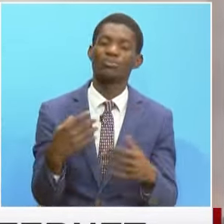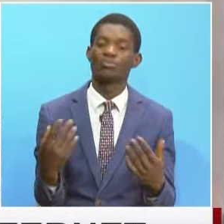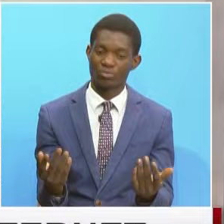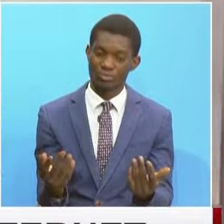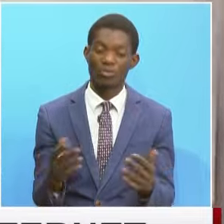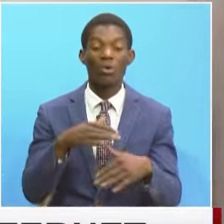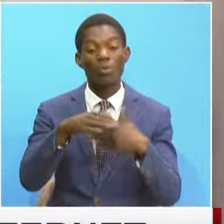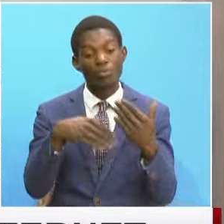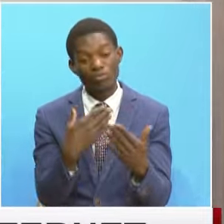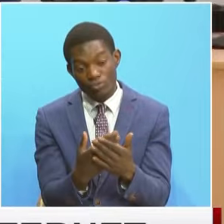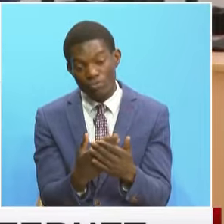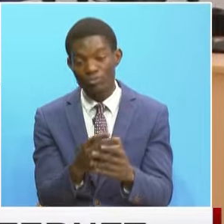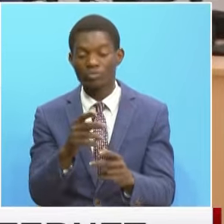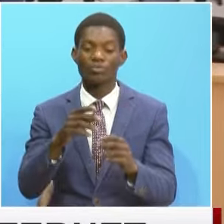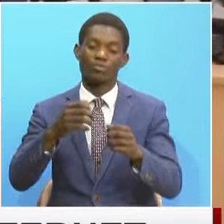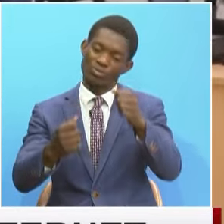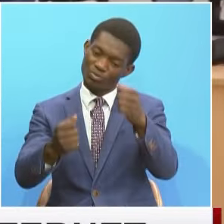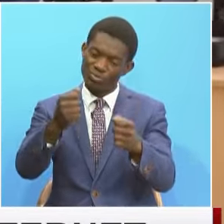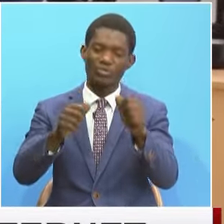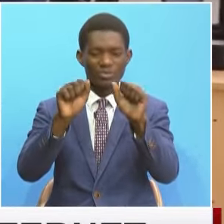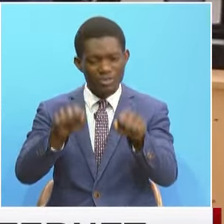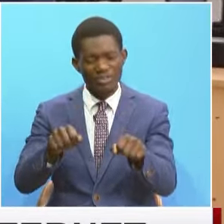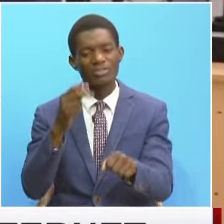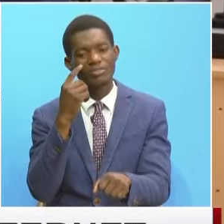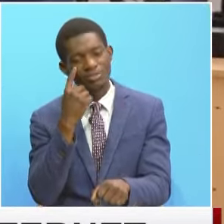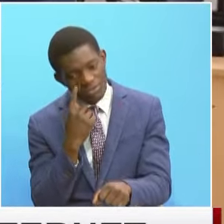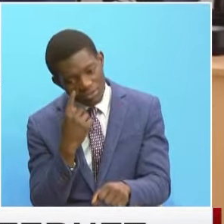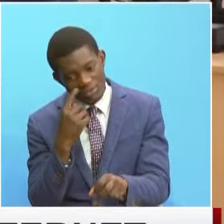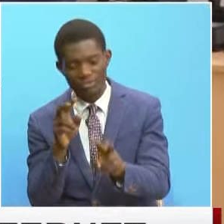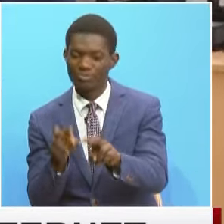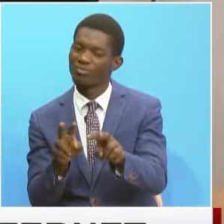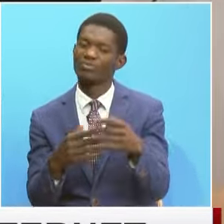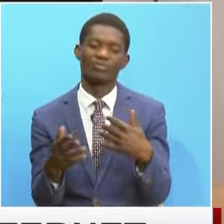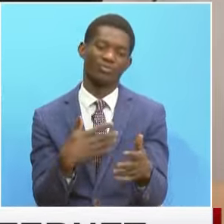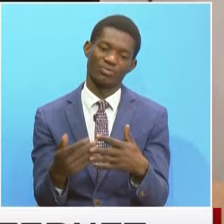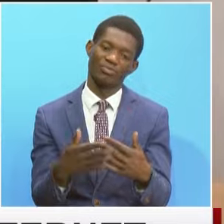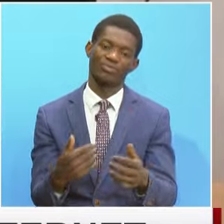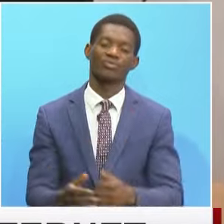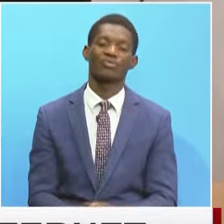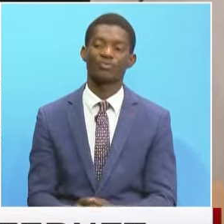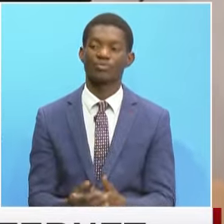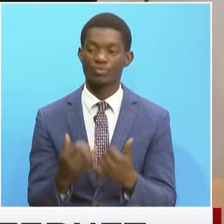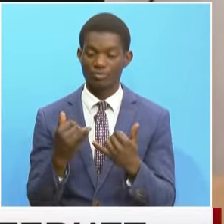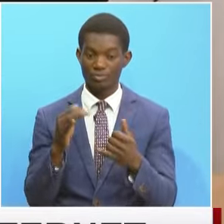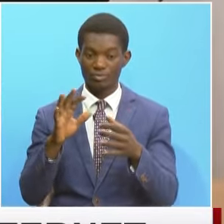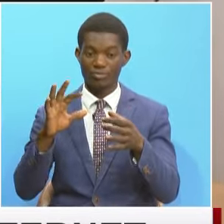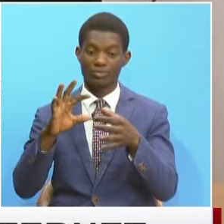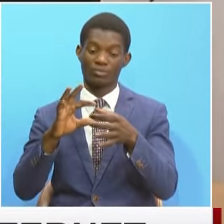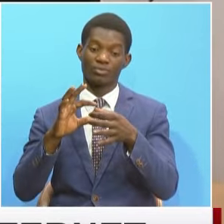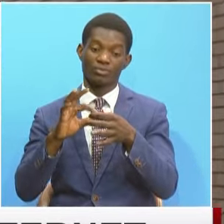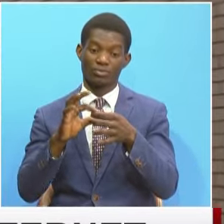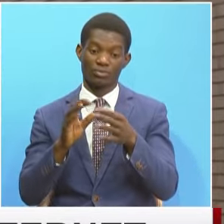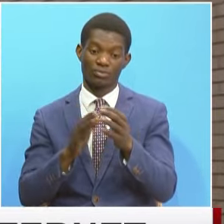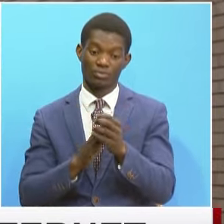that should not be inland. Paison Chikoe is Smart Zambia Acting Director for Networks and is overseeing the implementation of this